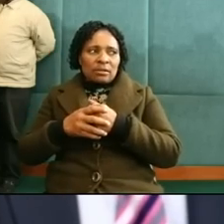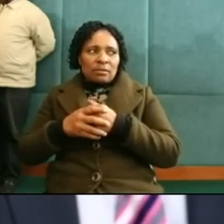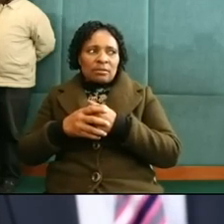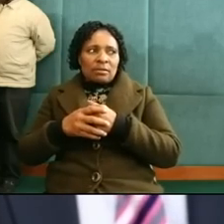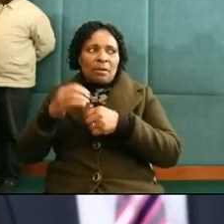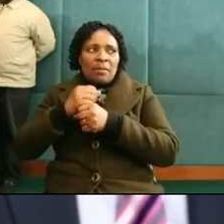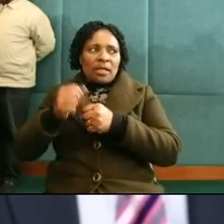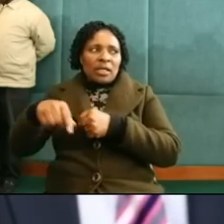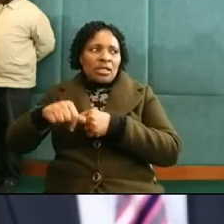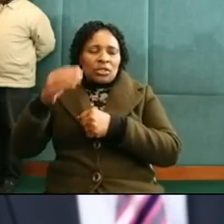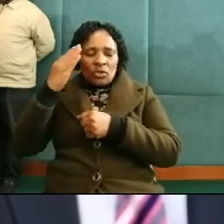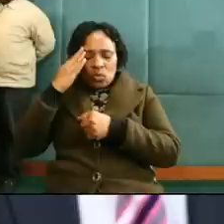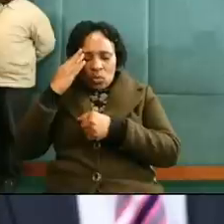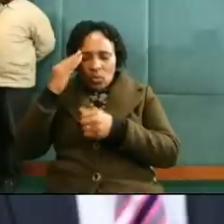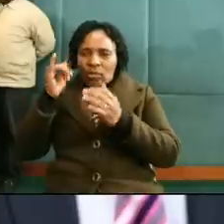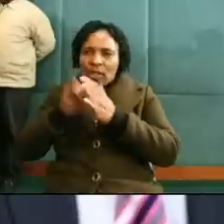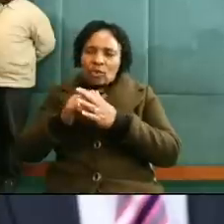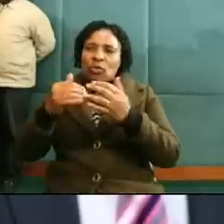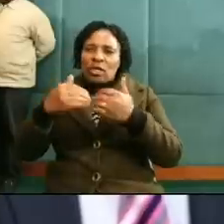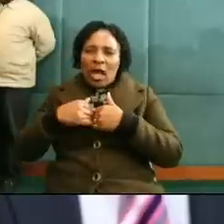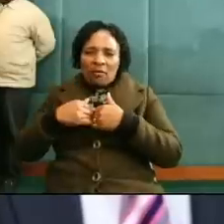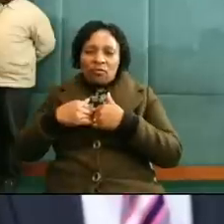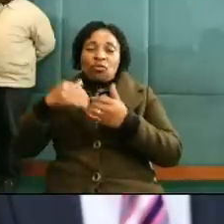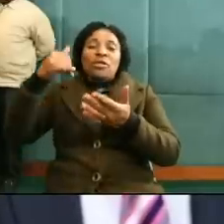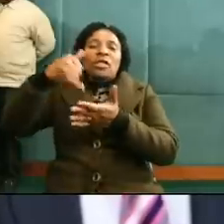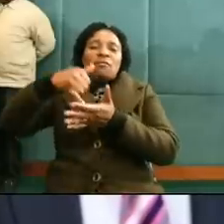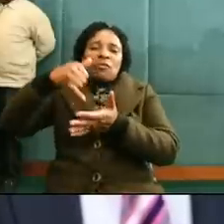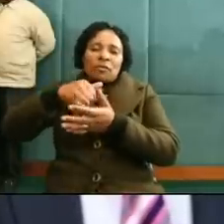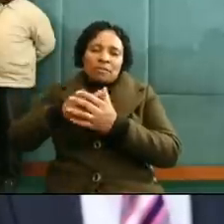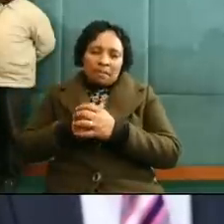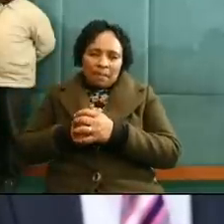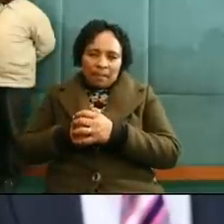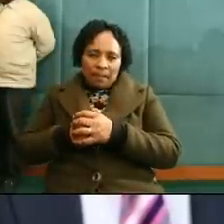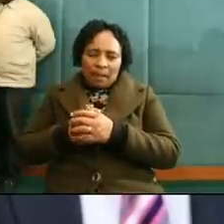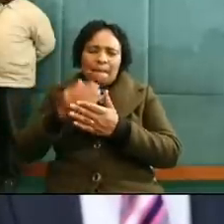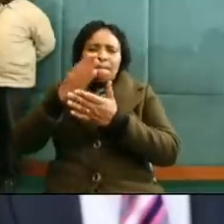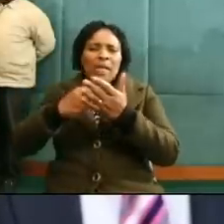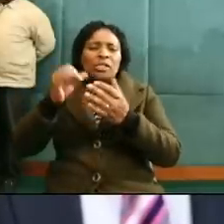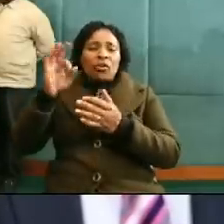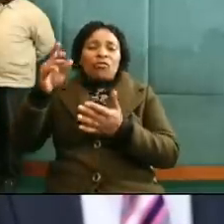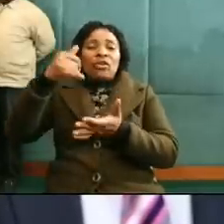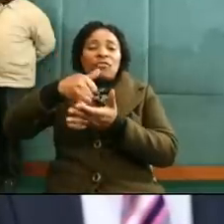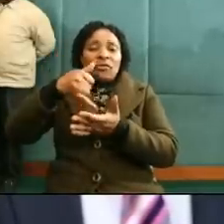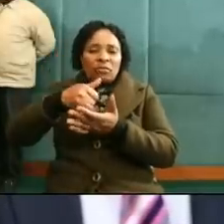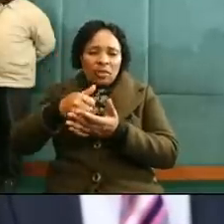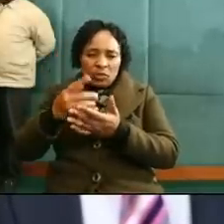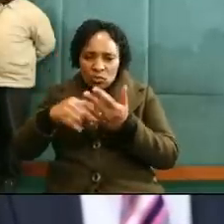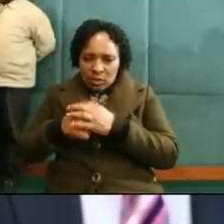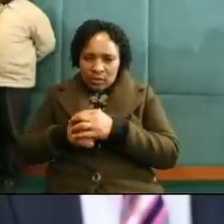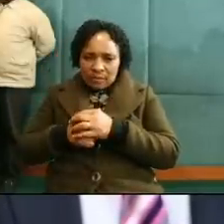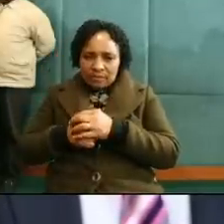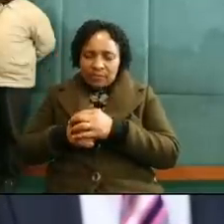us know that we have to get involved. And part of getting involved is by